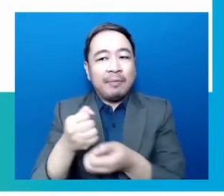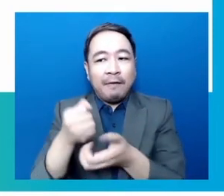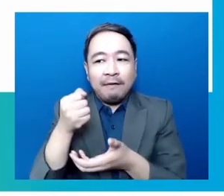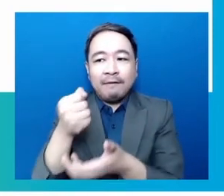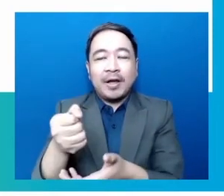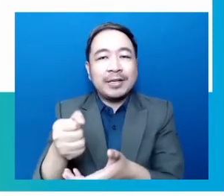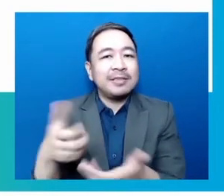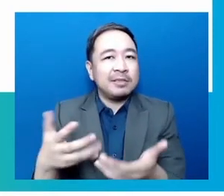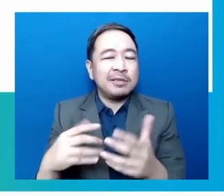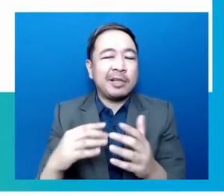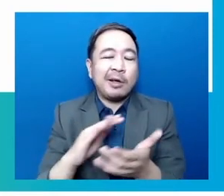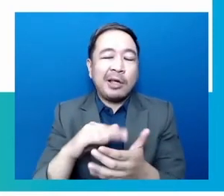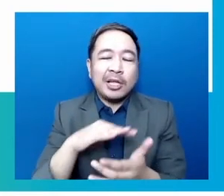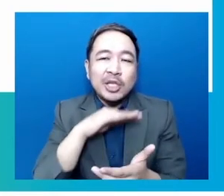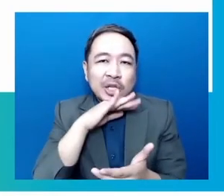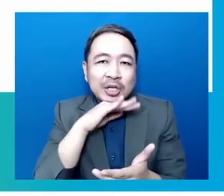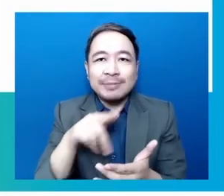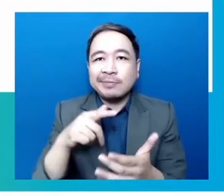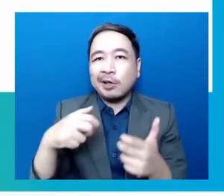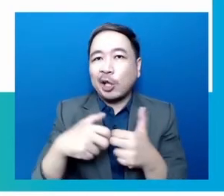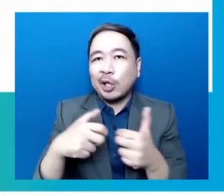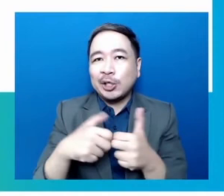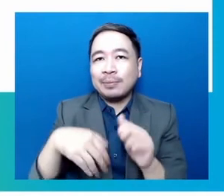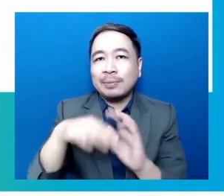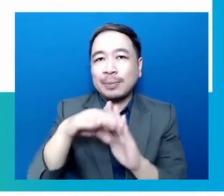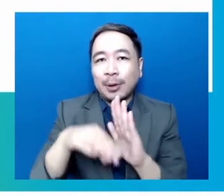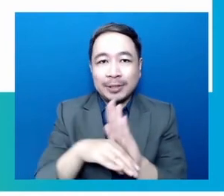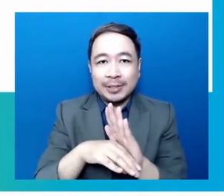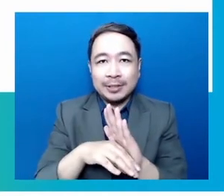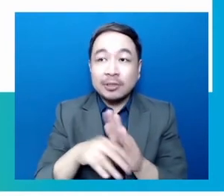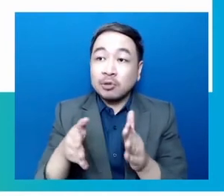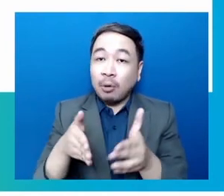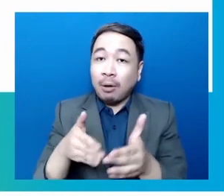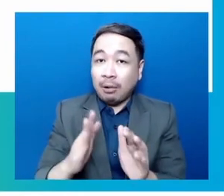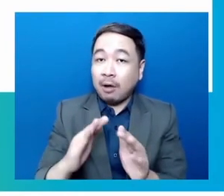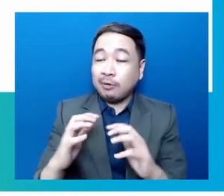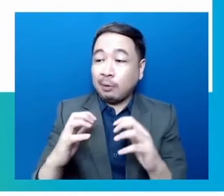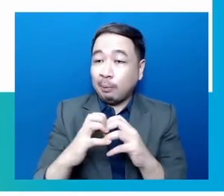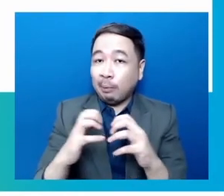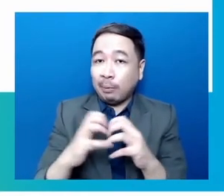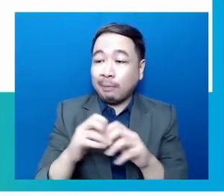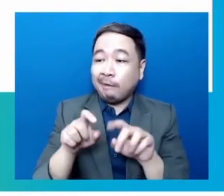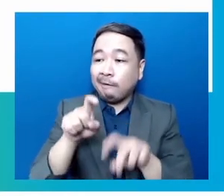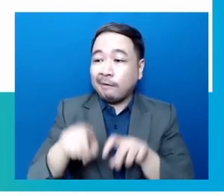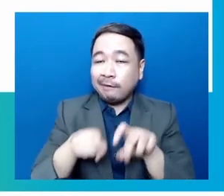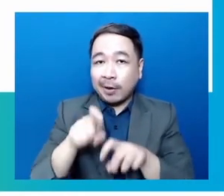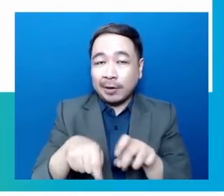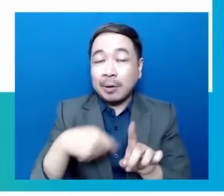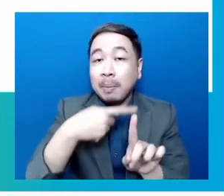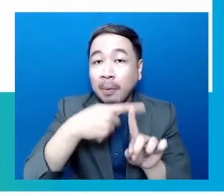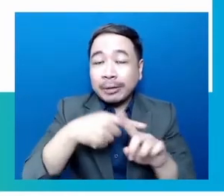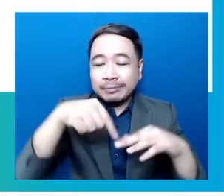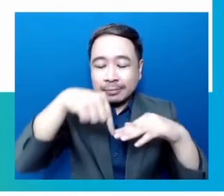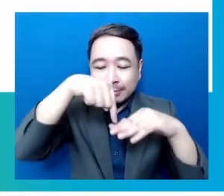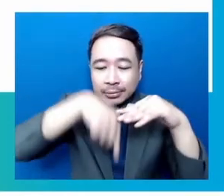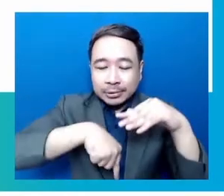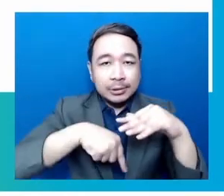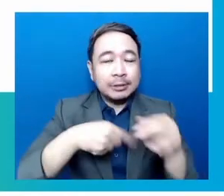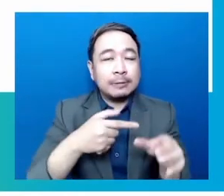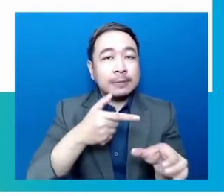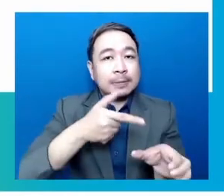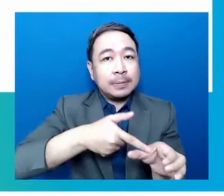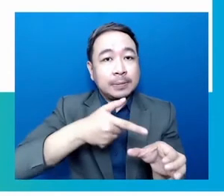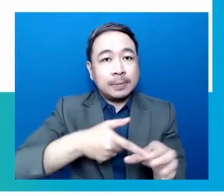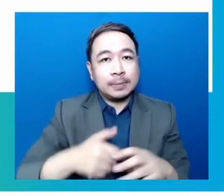fully displace funding for coal and other fossil fuels. Next slide, please. In our study, we